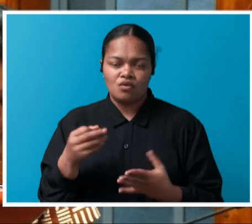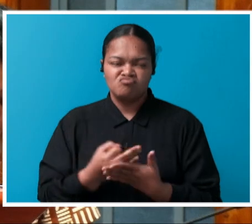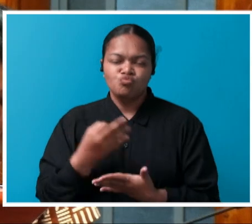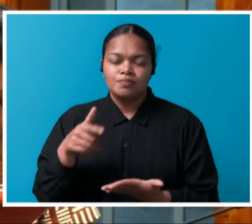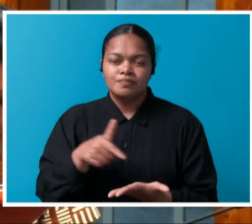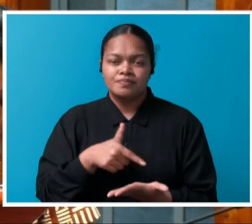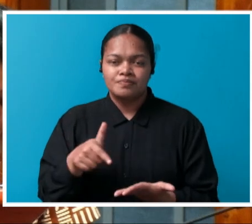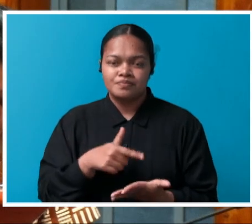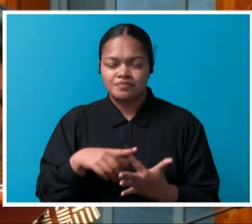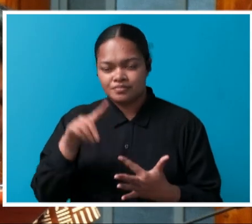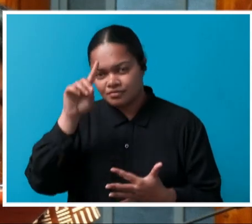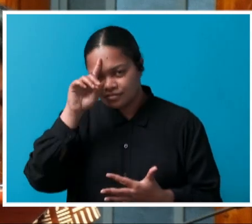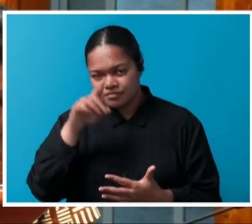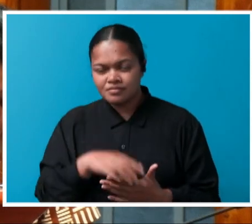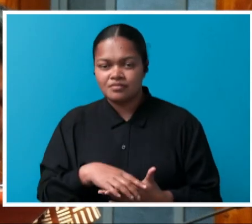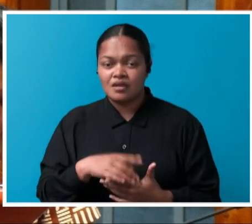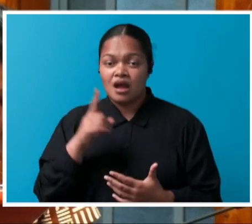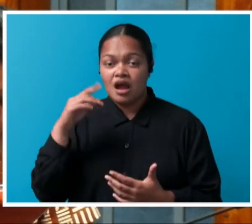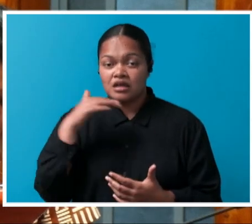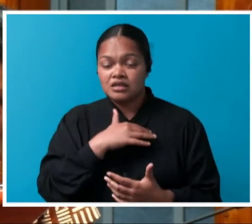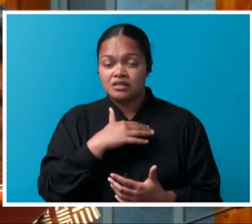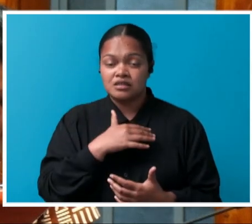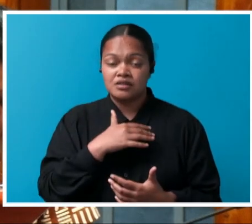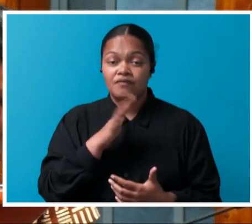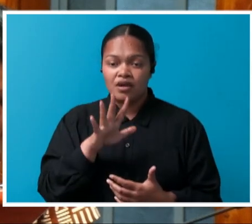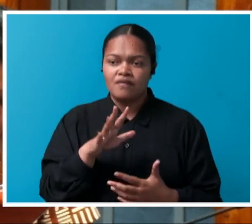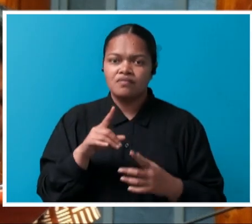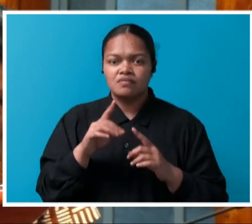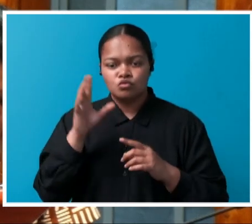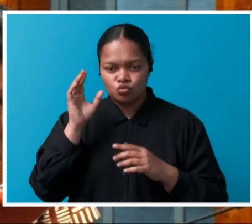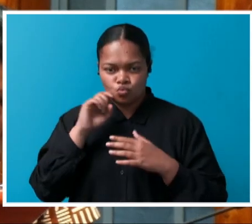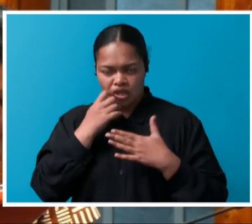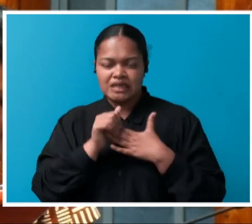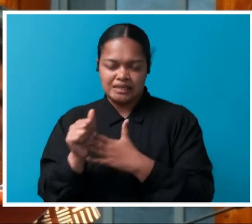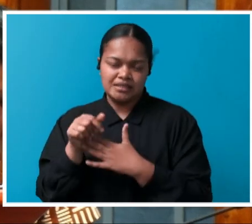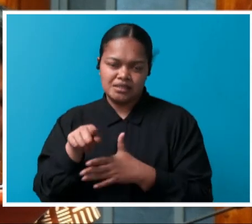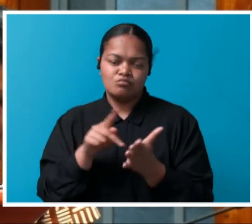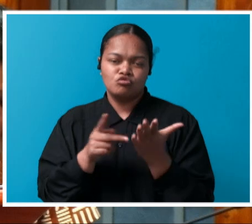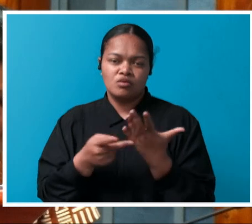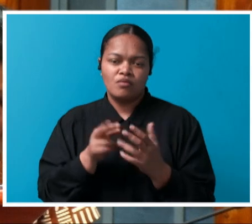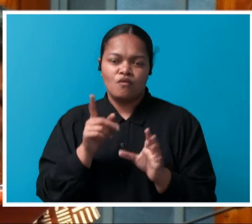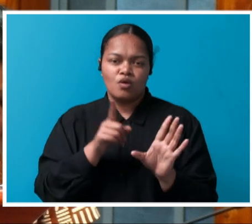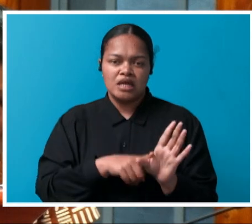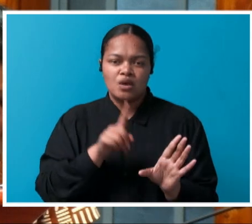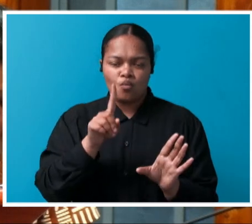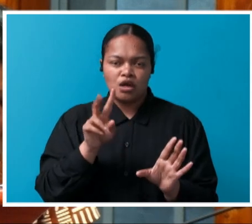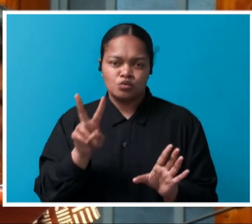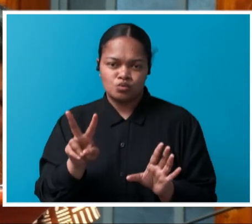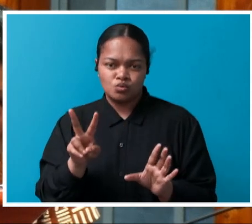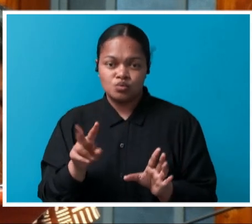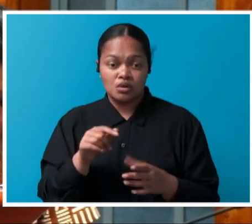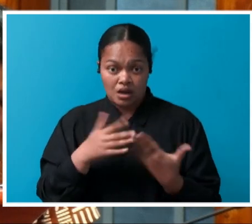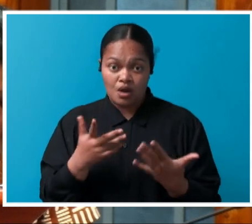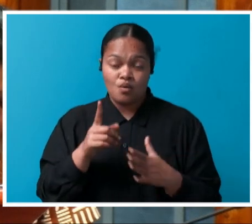education. 125 schools will be piloting this program in years 1 and 2. We are in our last phase